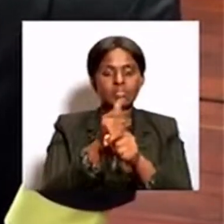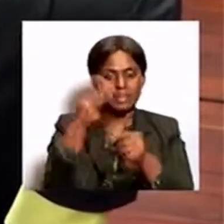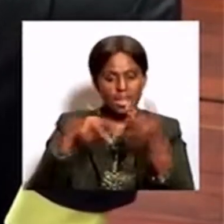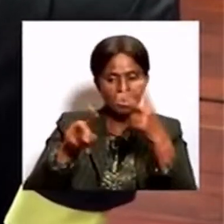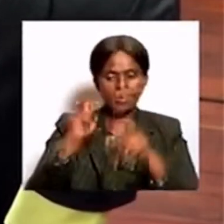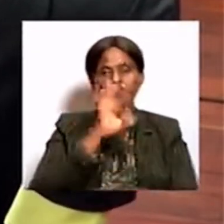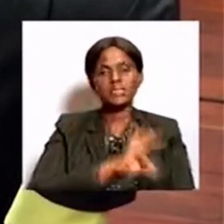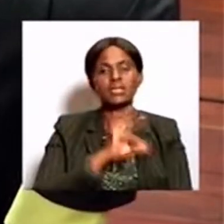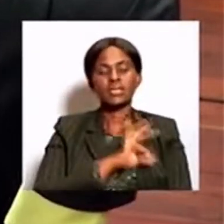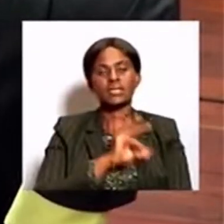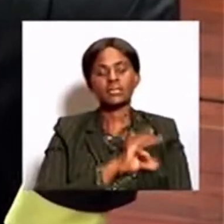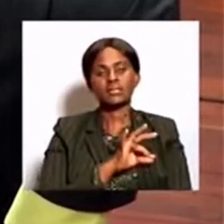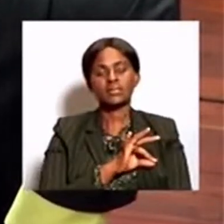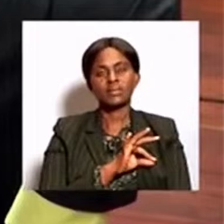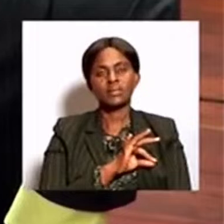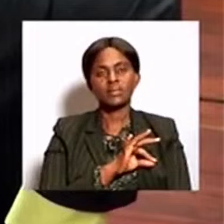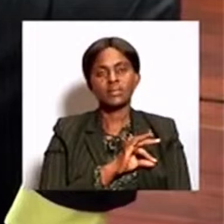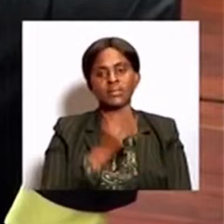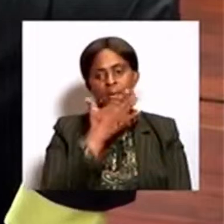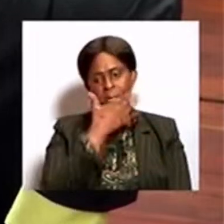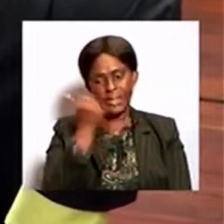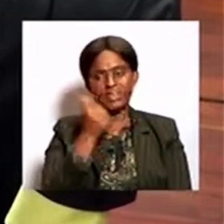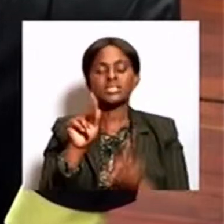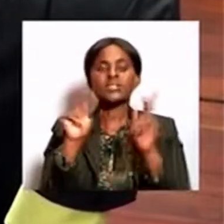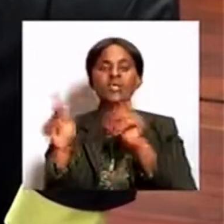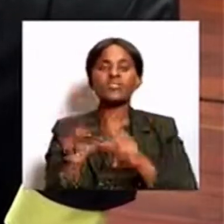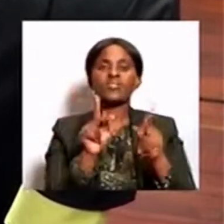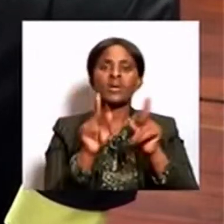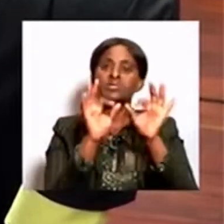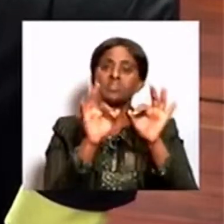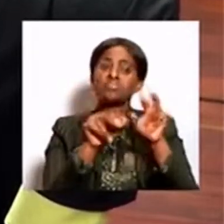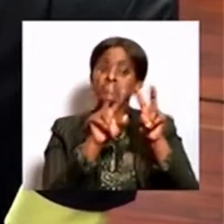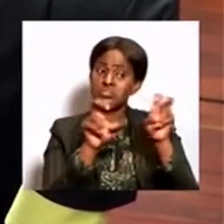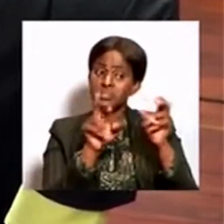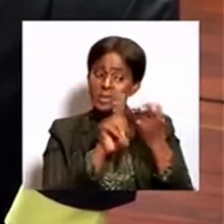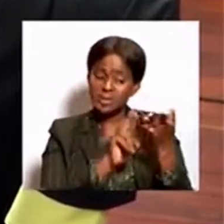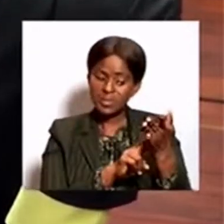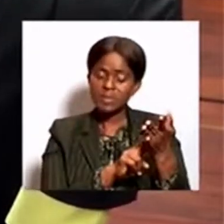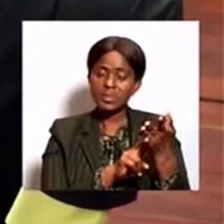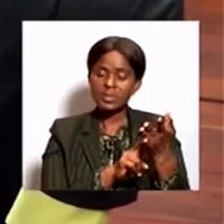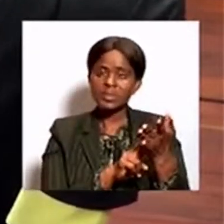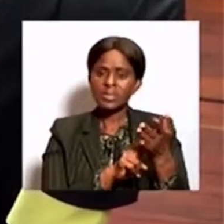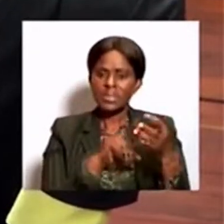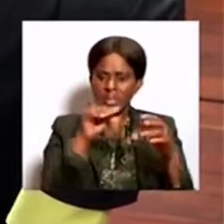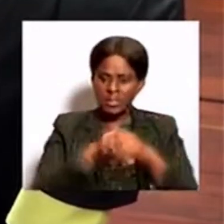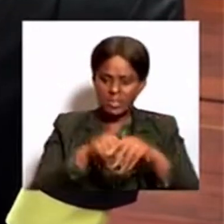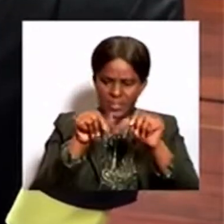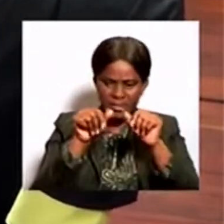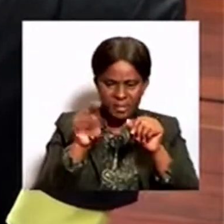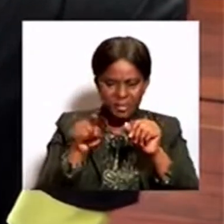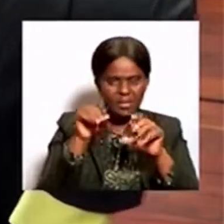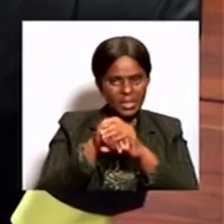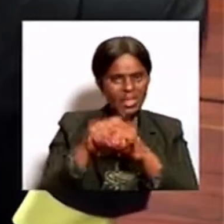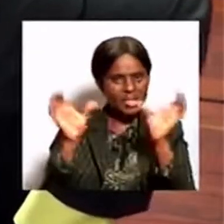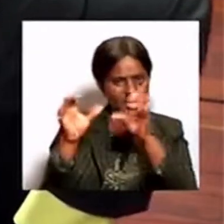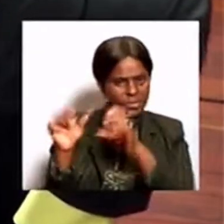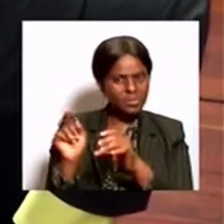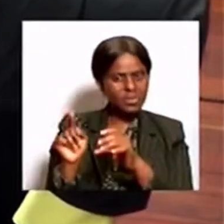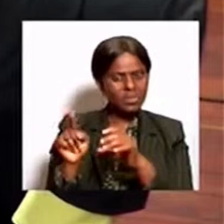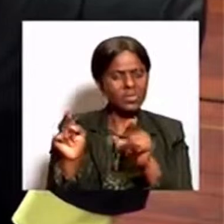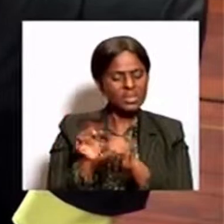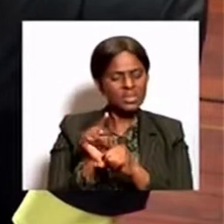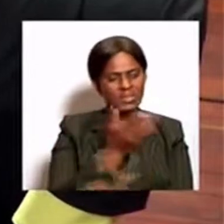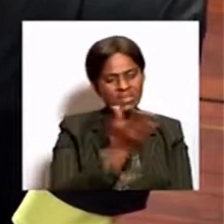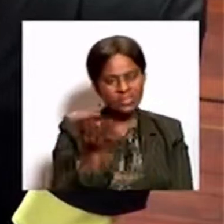salary for best performance, and if you check record. So I'm telling you systems that are in the councils, and